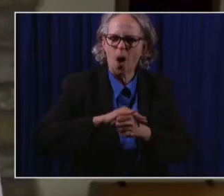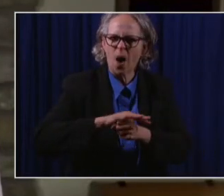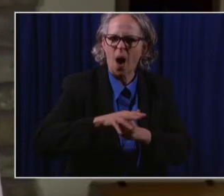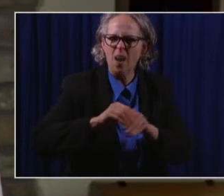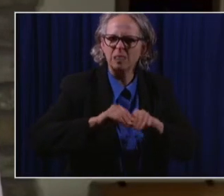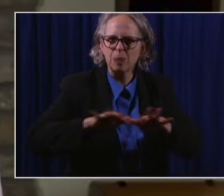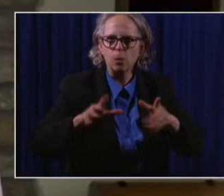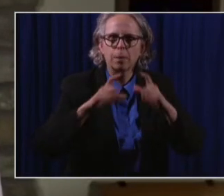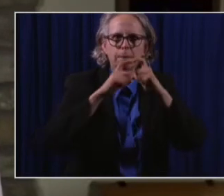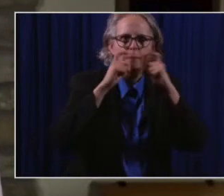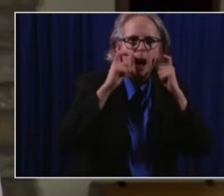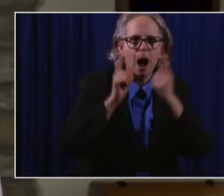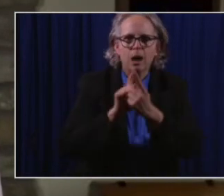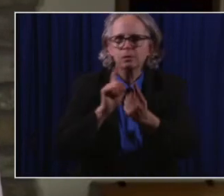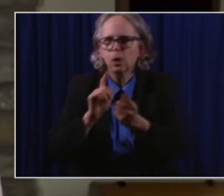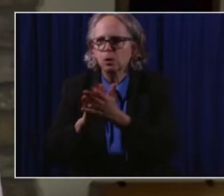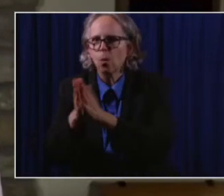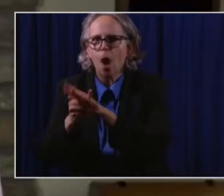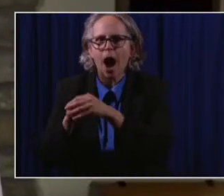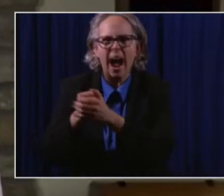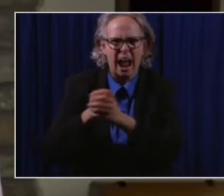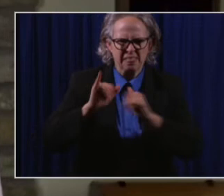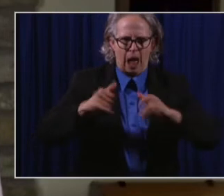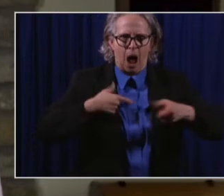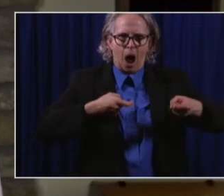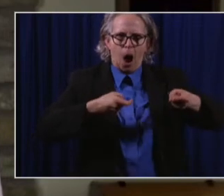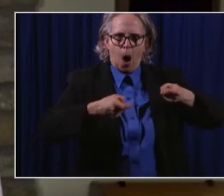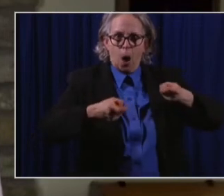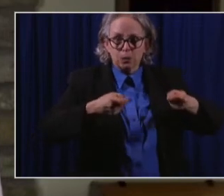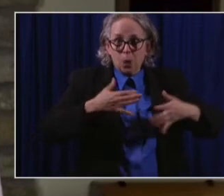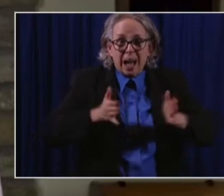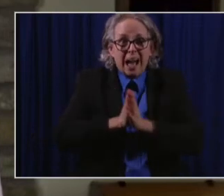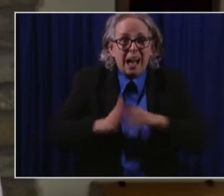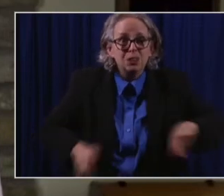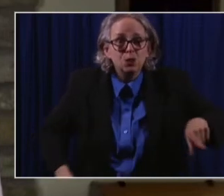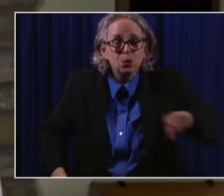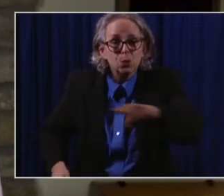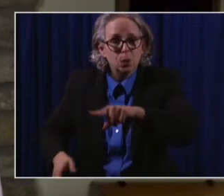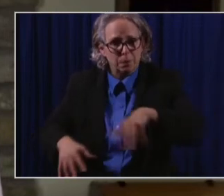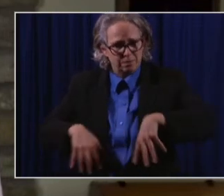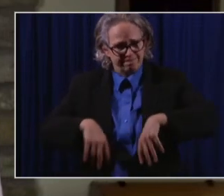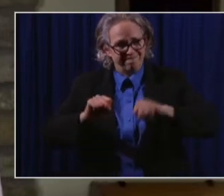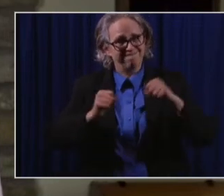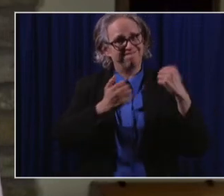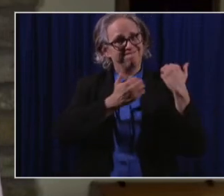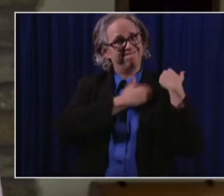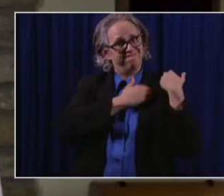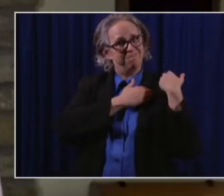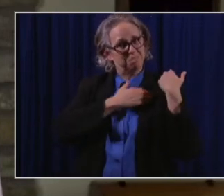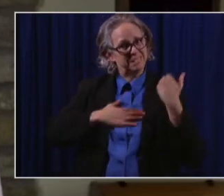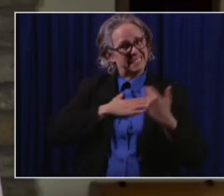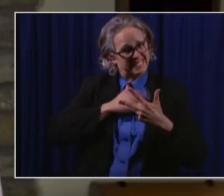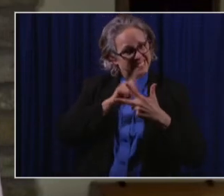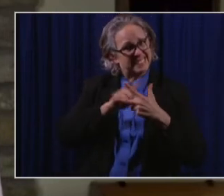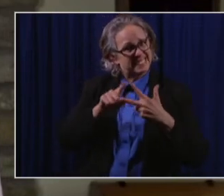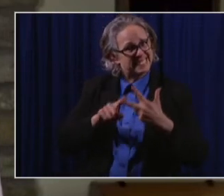Look, what you're seeing in today's numbers should